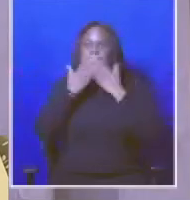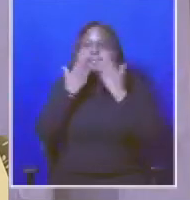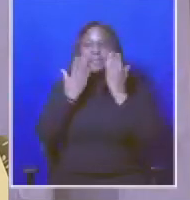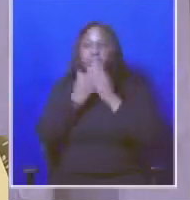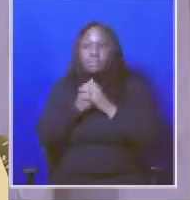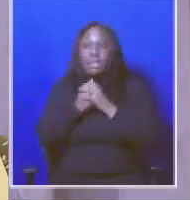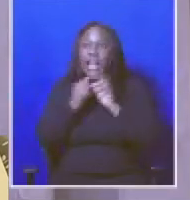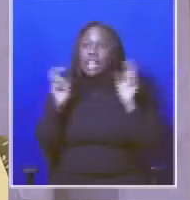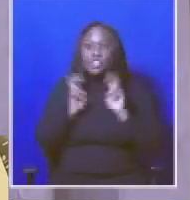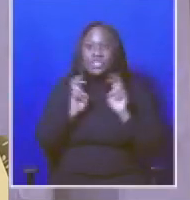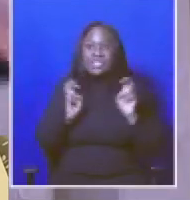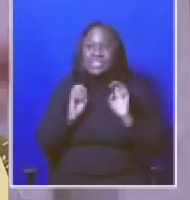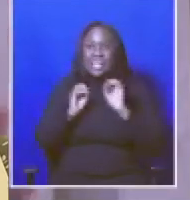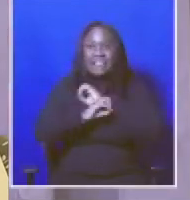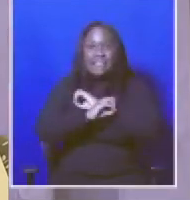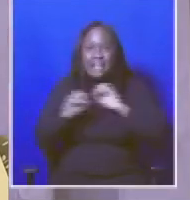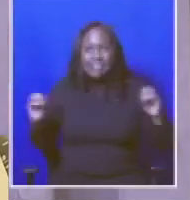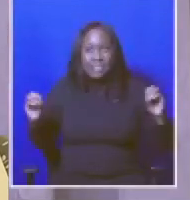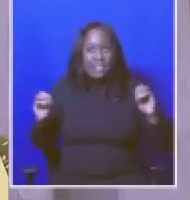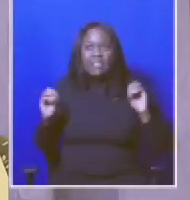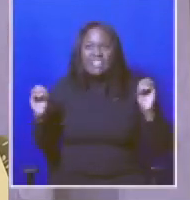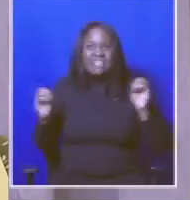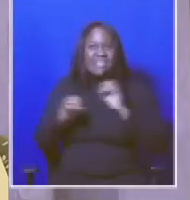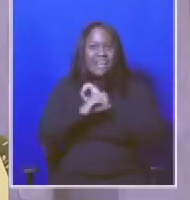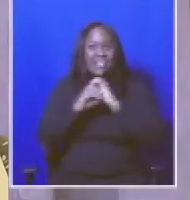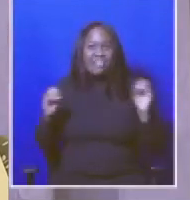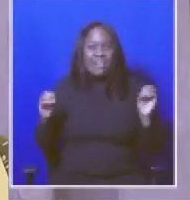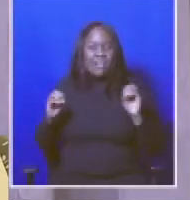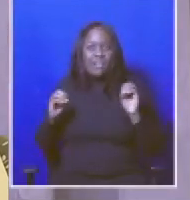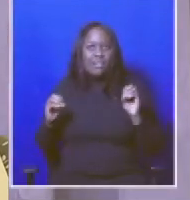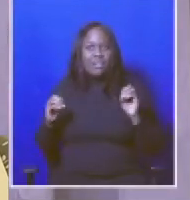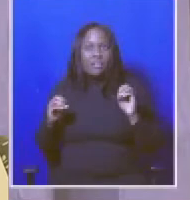There's no electricity, there's nothing.